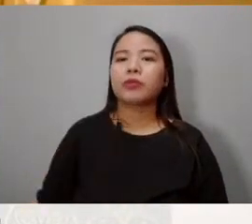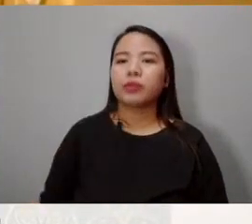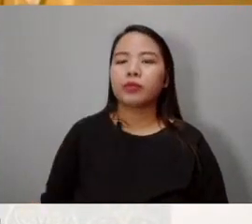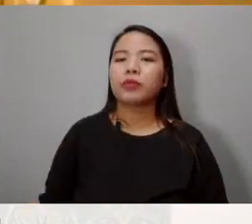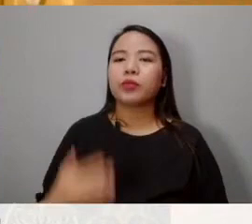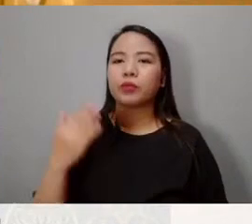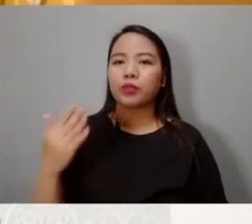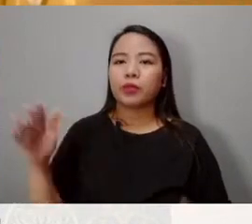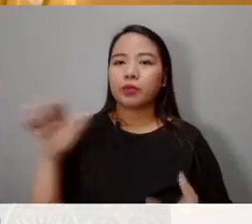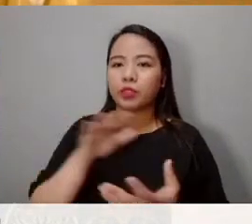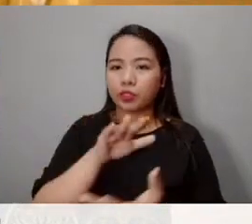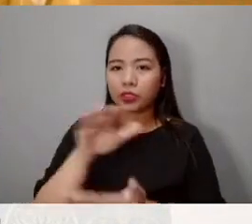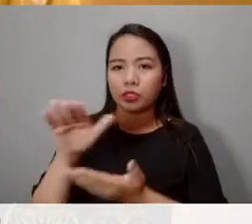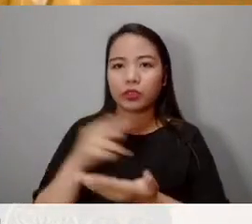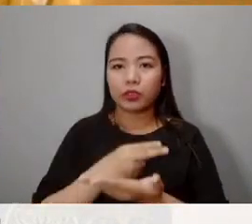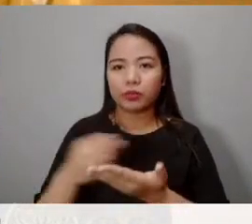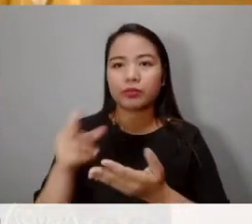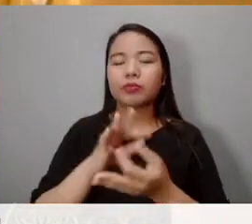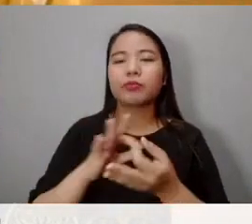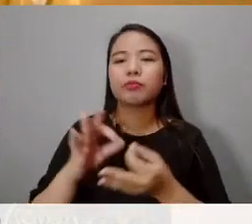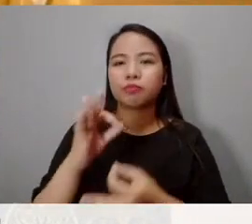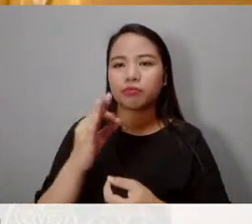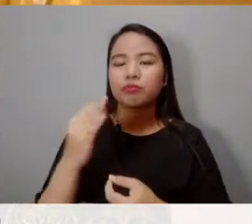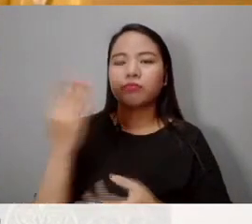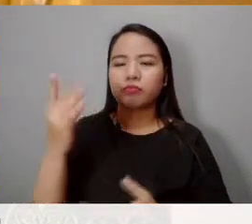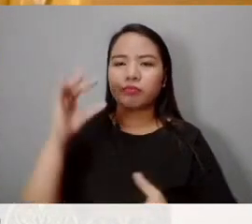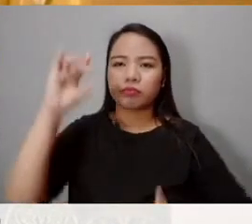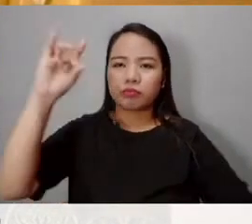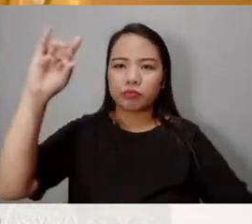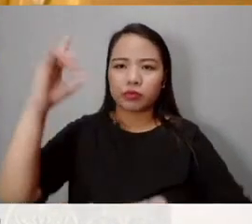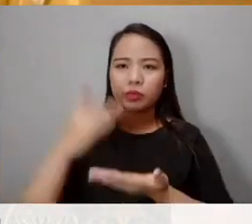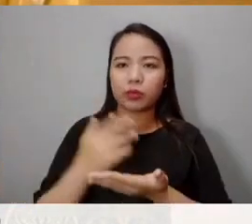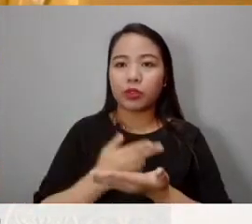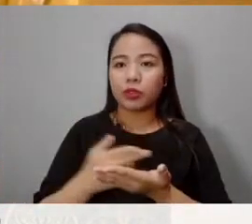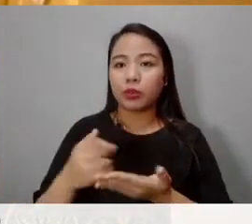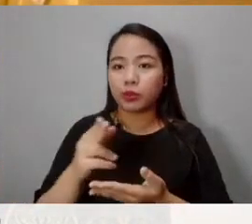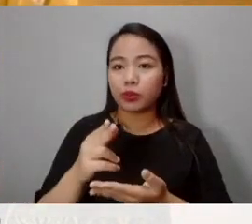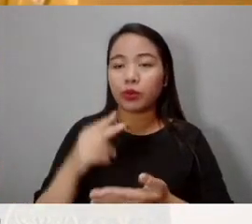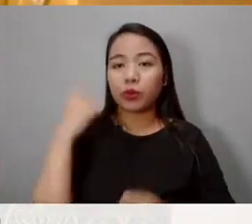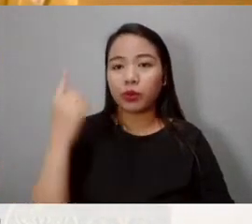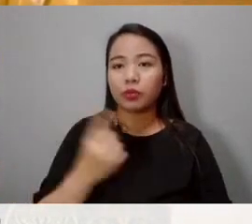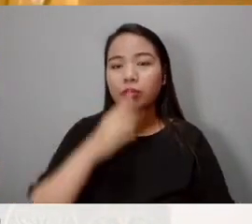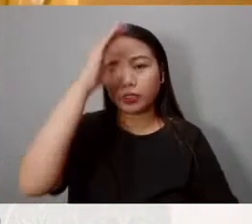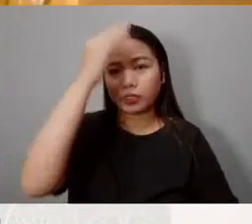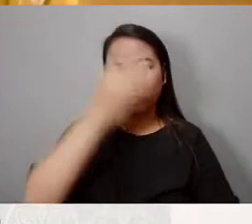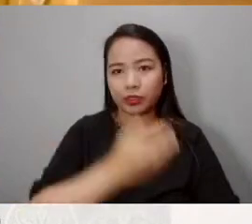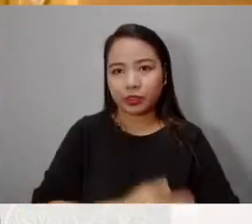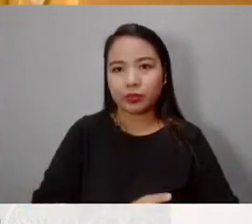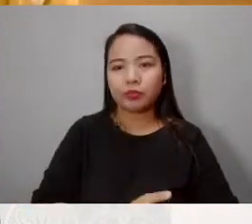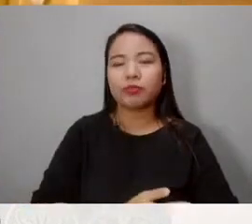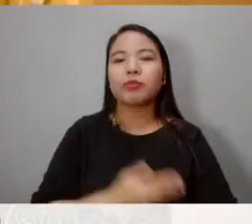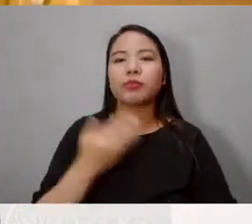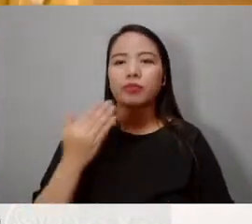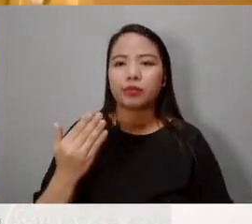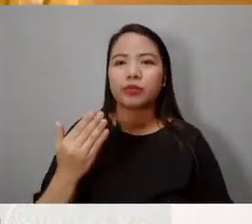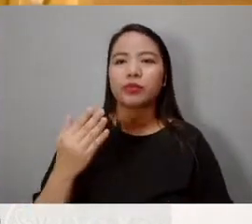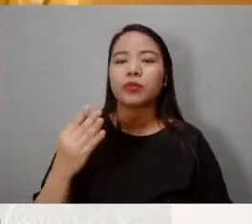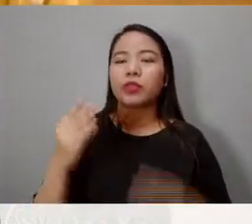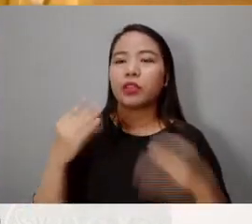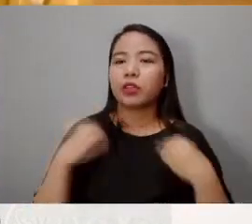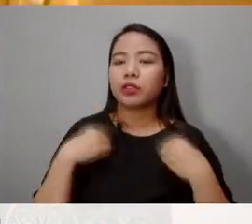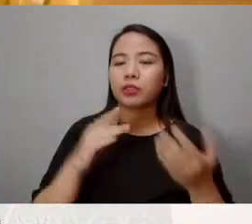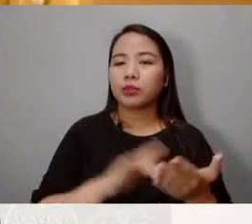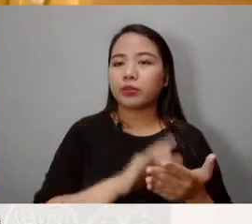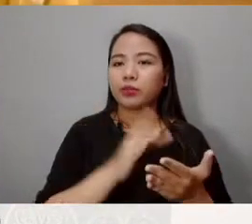Spirit, she conceived your only begotten Son, and without losing the glory of virginity,